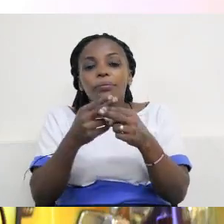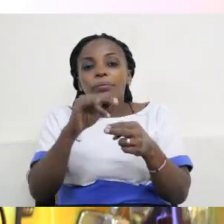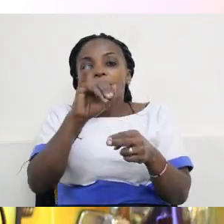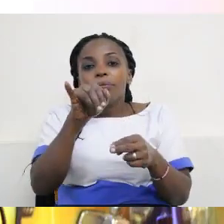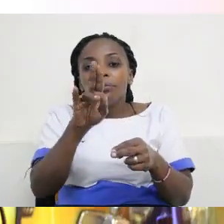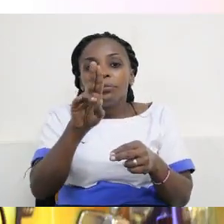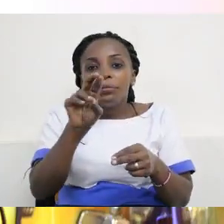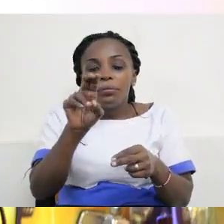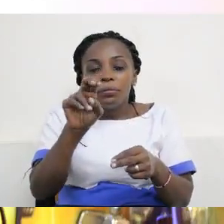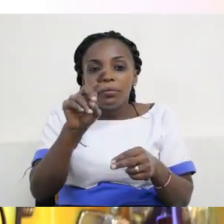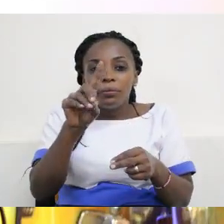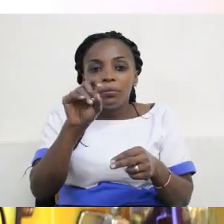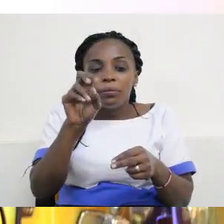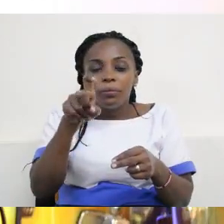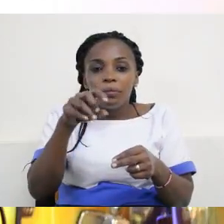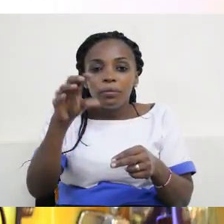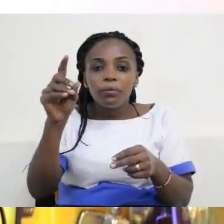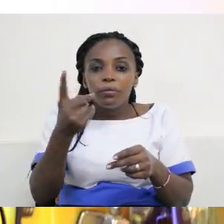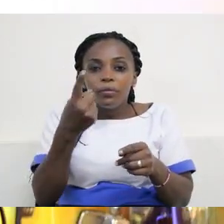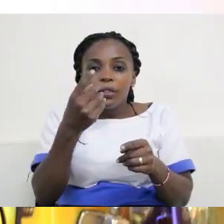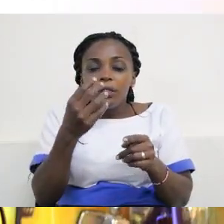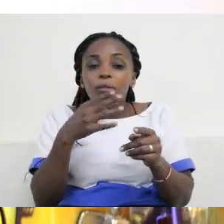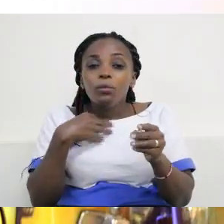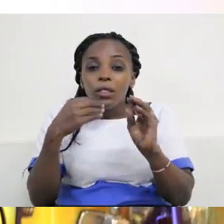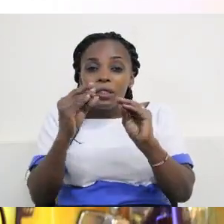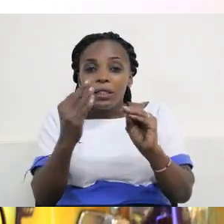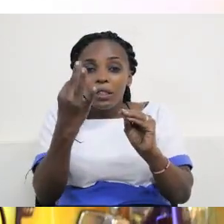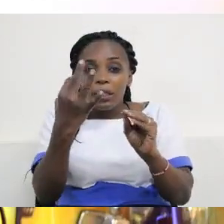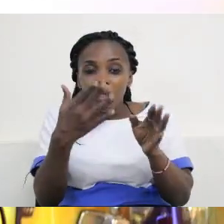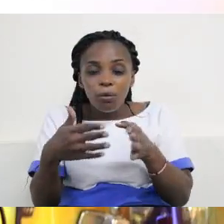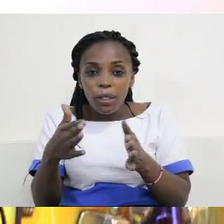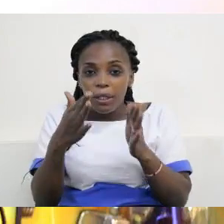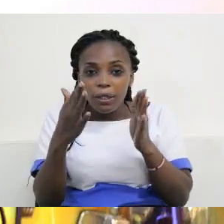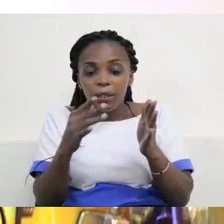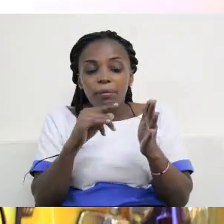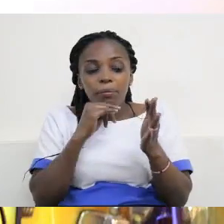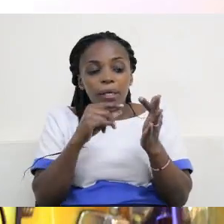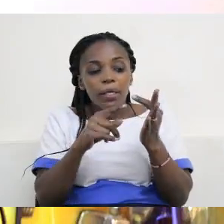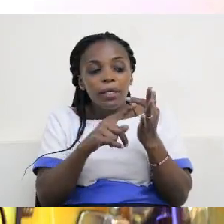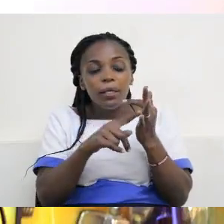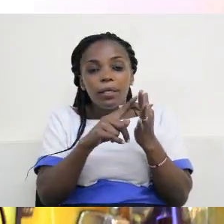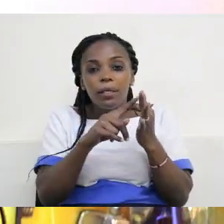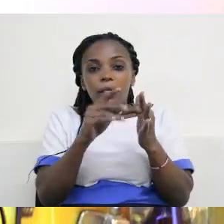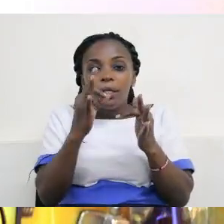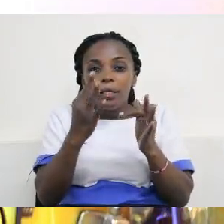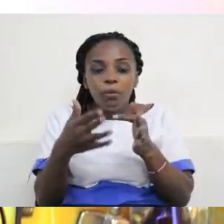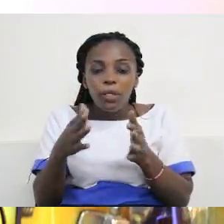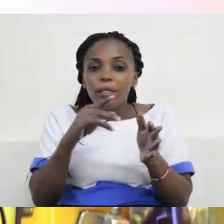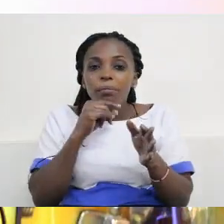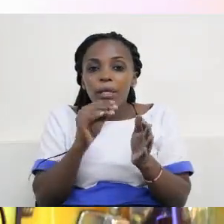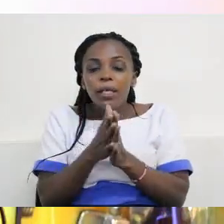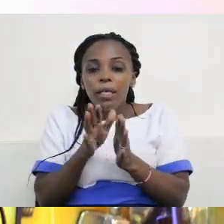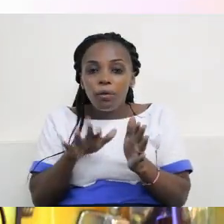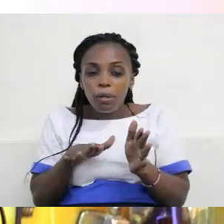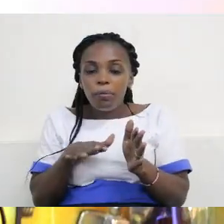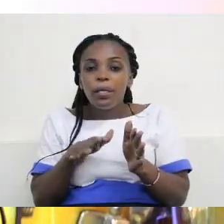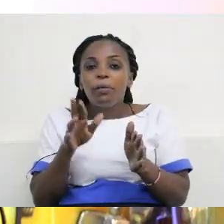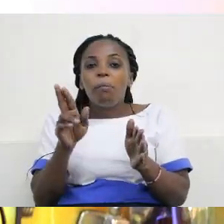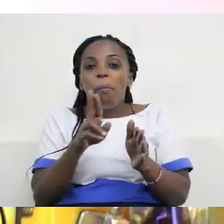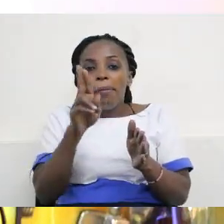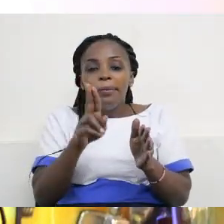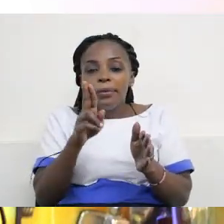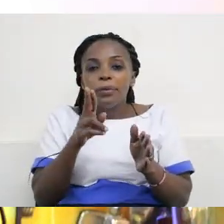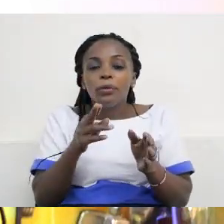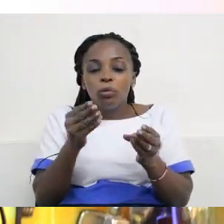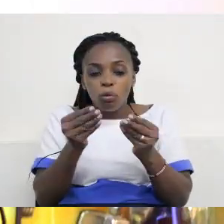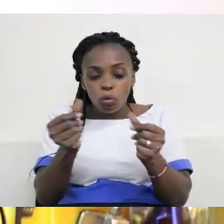go first. And so I want us to look at three examples, three ways that men and women in the Bible used Judah shall go first